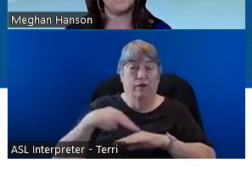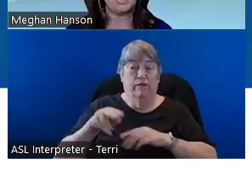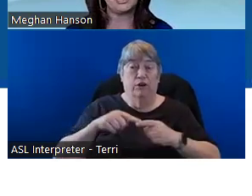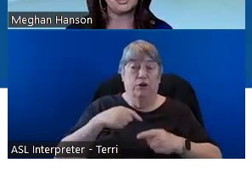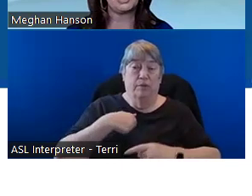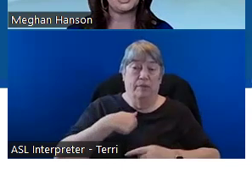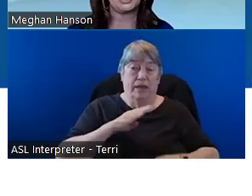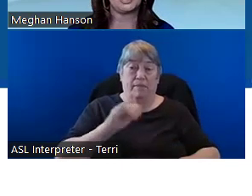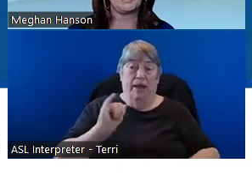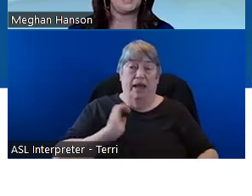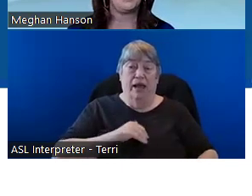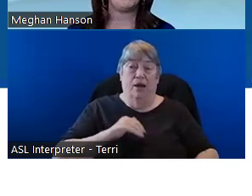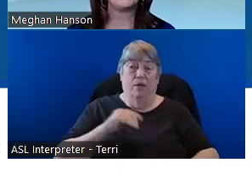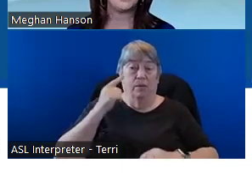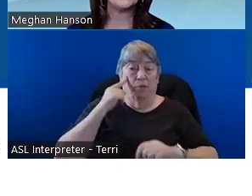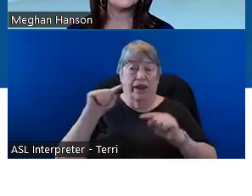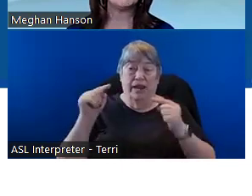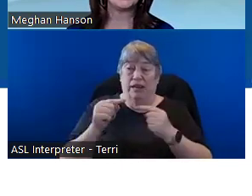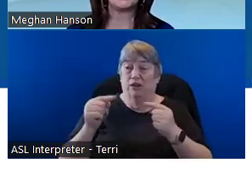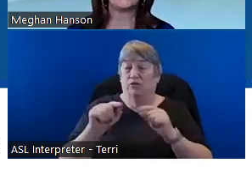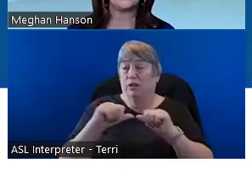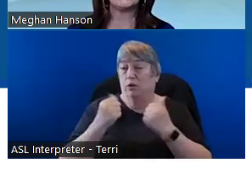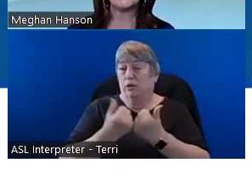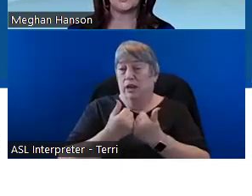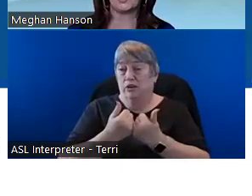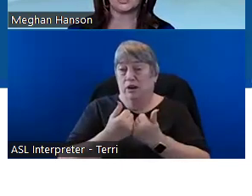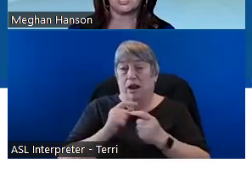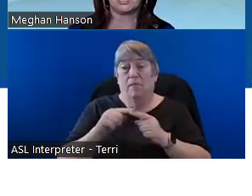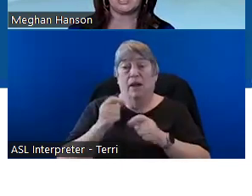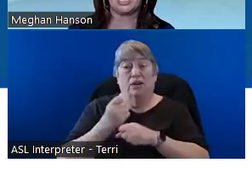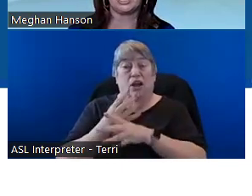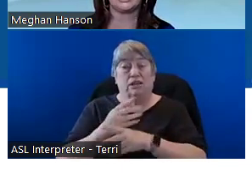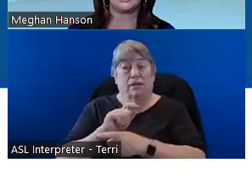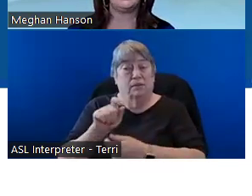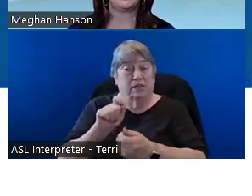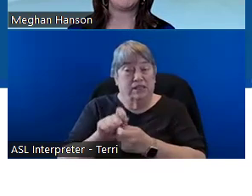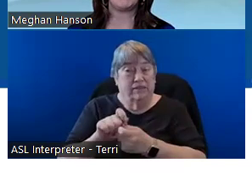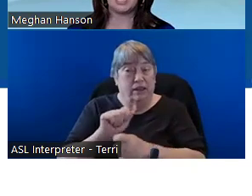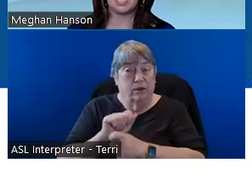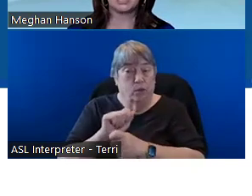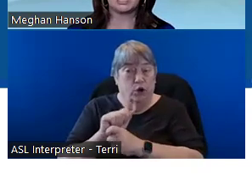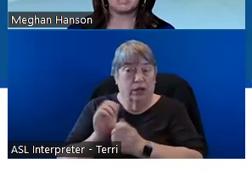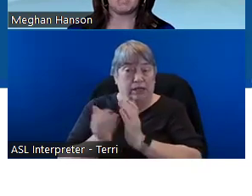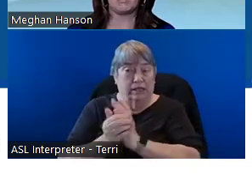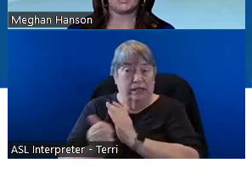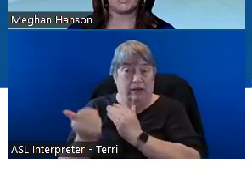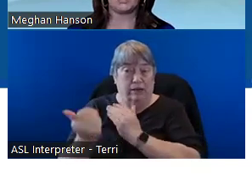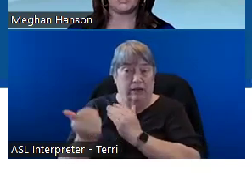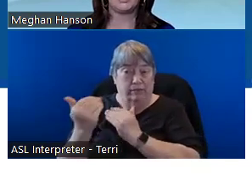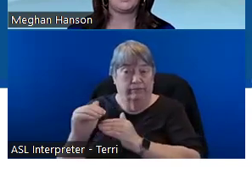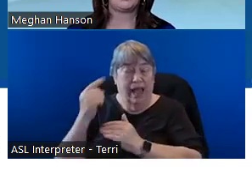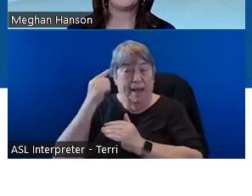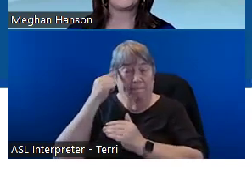our Brain Injury Association. And it caused him some very specific work skill limitations. Memory loss was a big